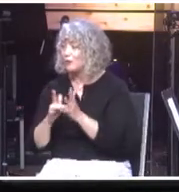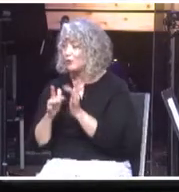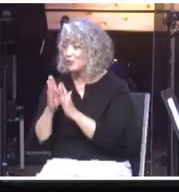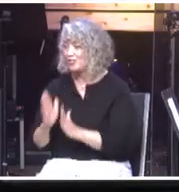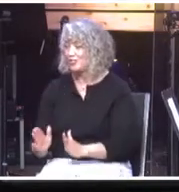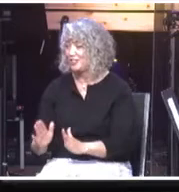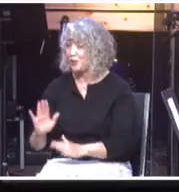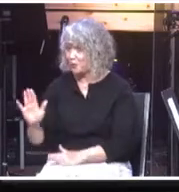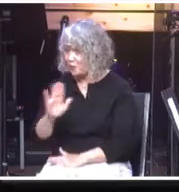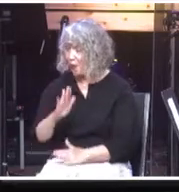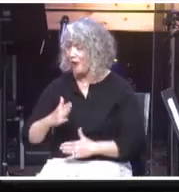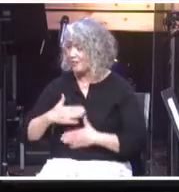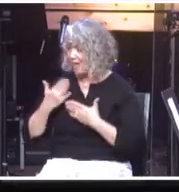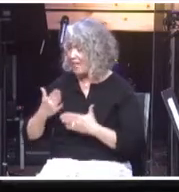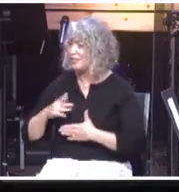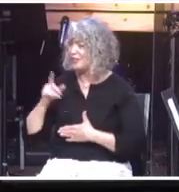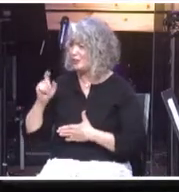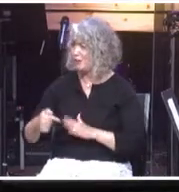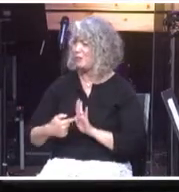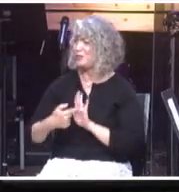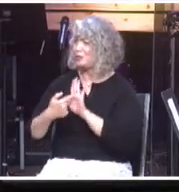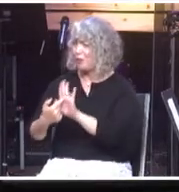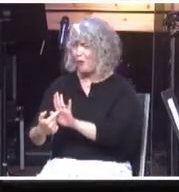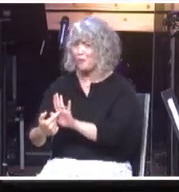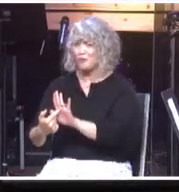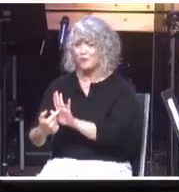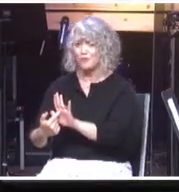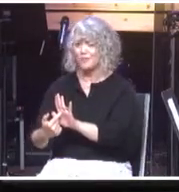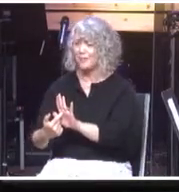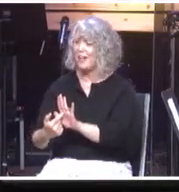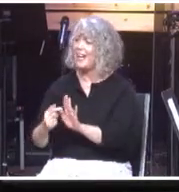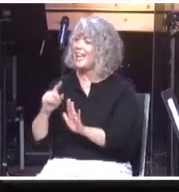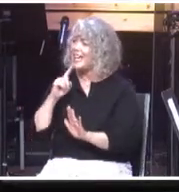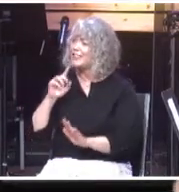characterized. Even in those times of